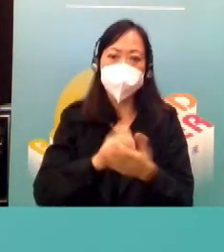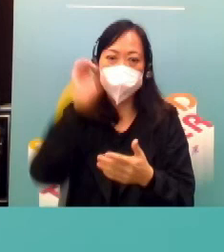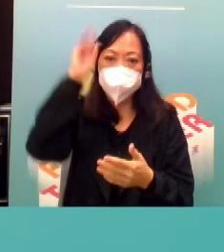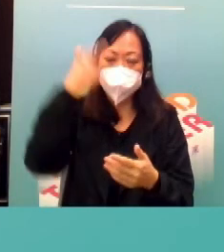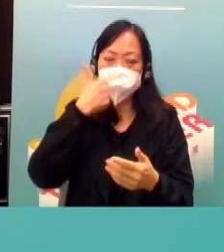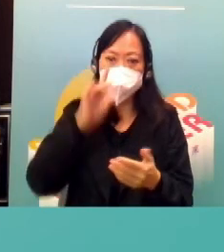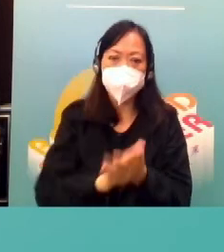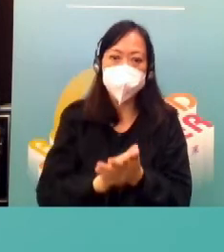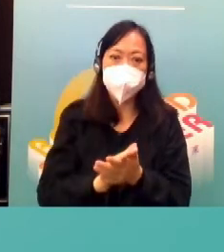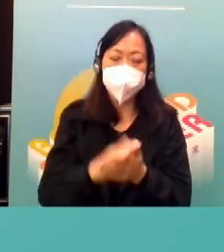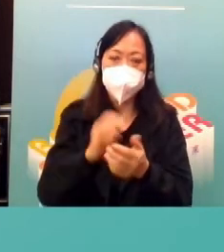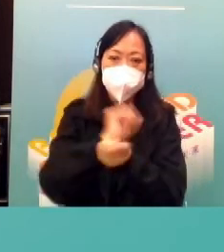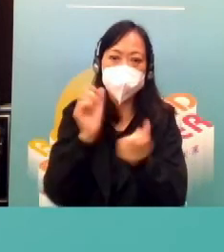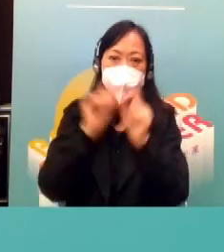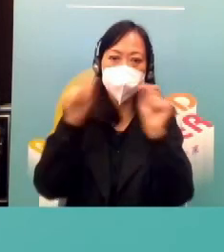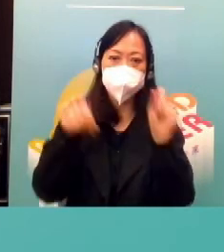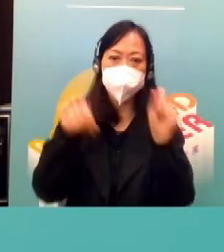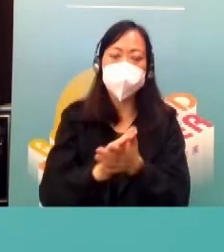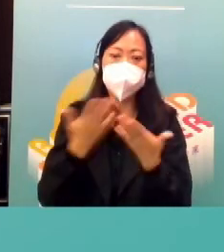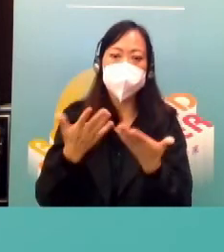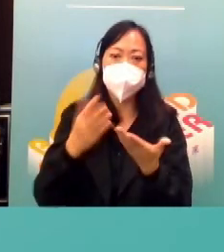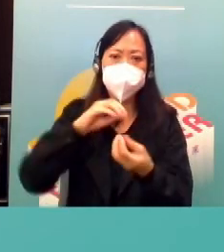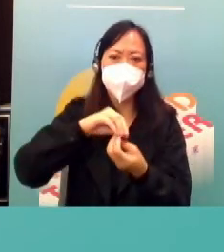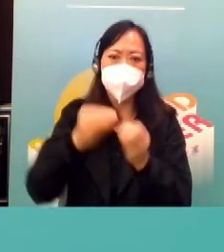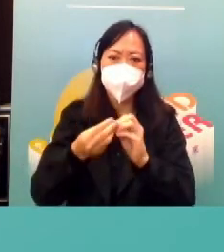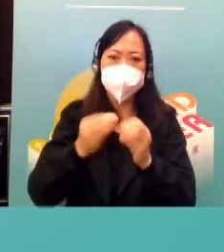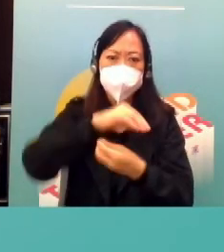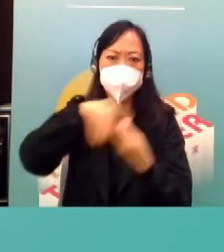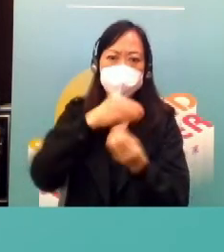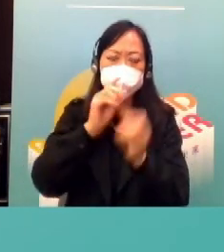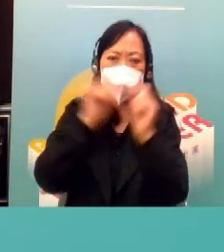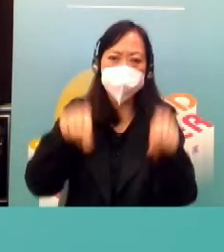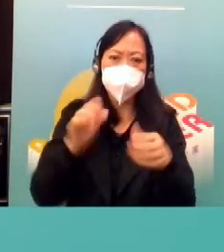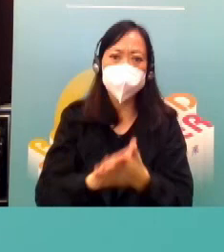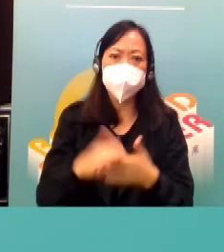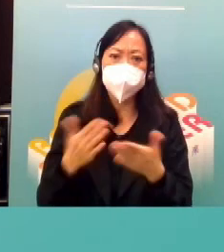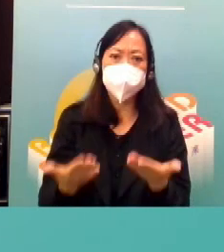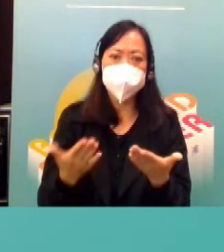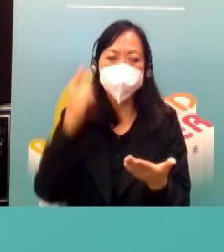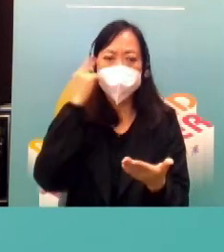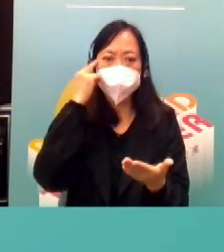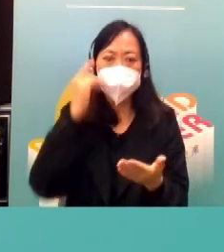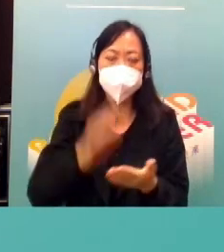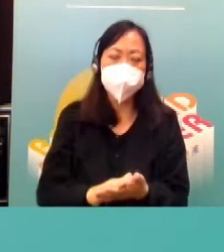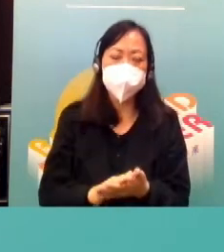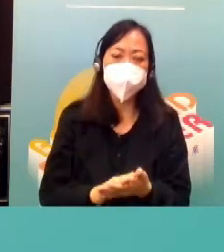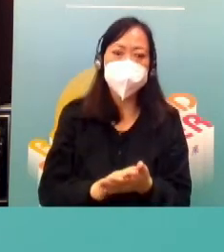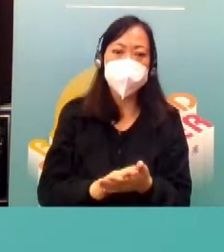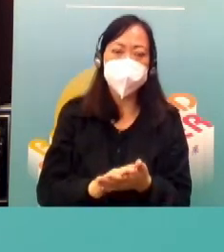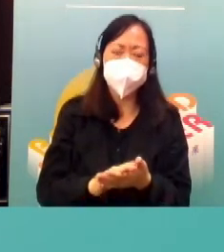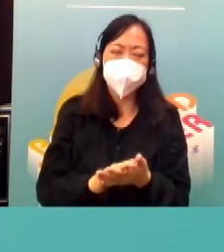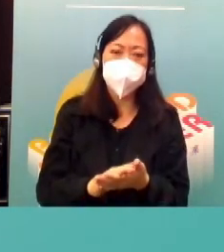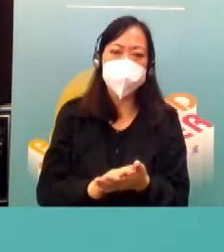I know that Dr. Alex Lam and many people have put a lot of thought to organize this section. And so in this particular session, we